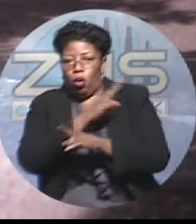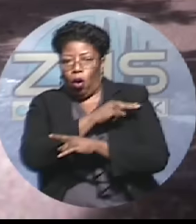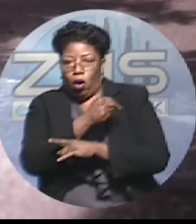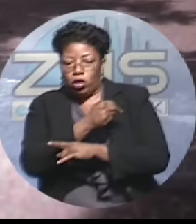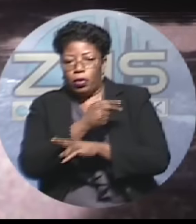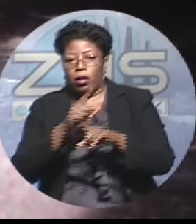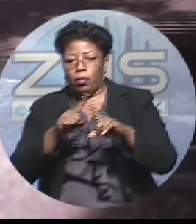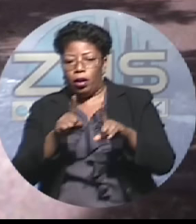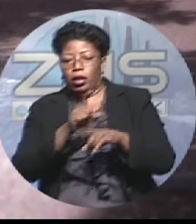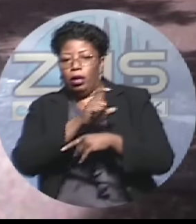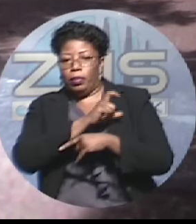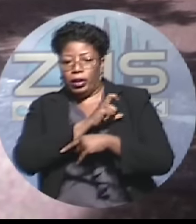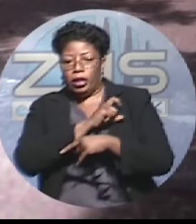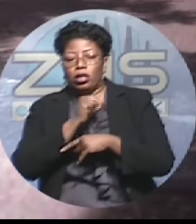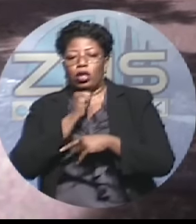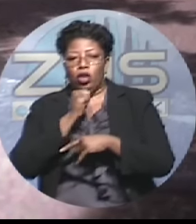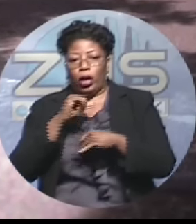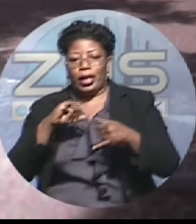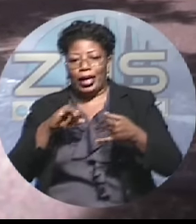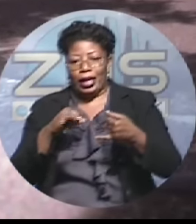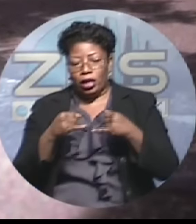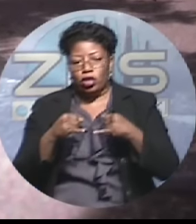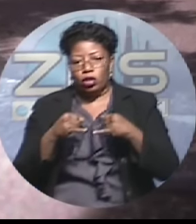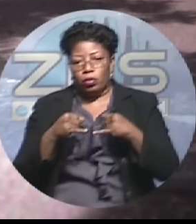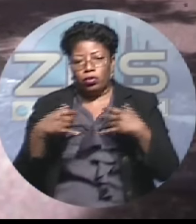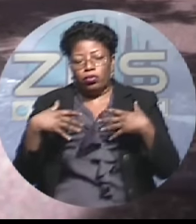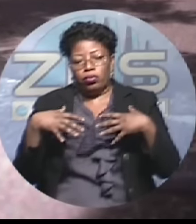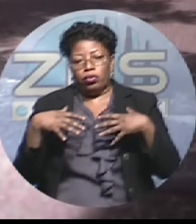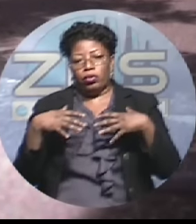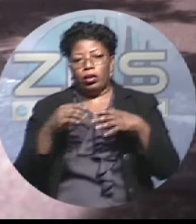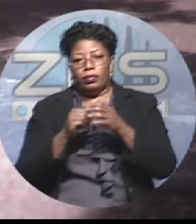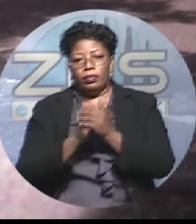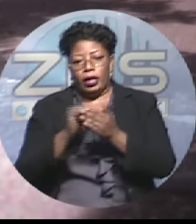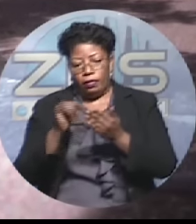We're told that the officers were not injured but shaken up. Investigations continue.